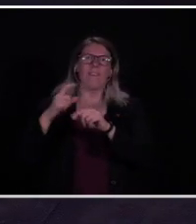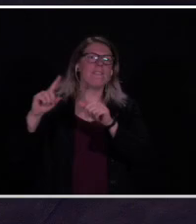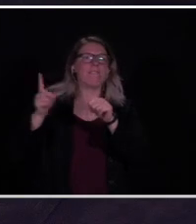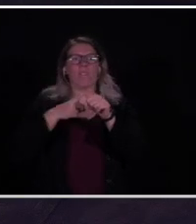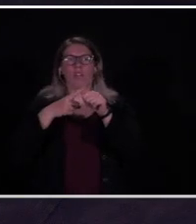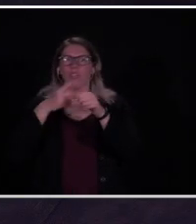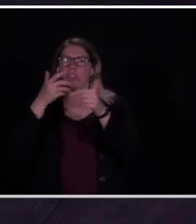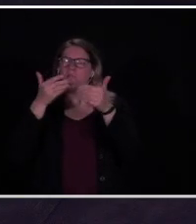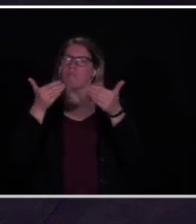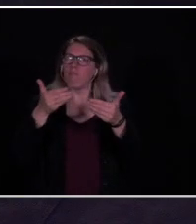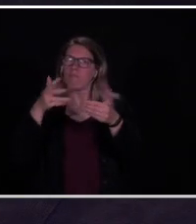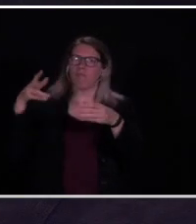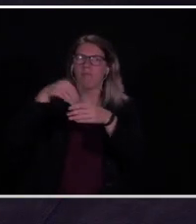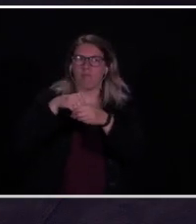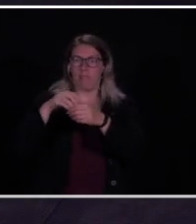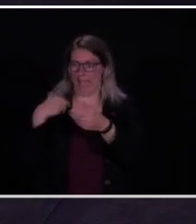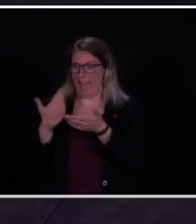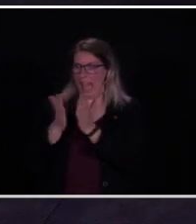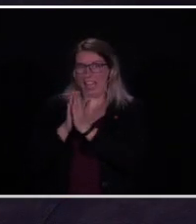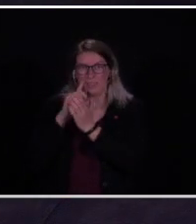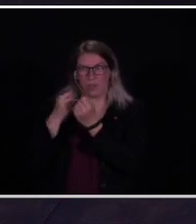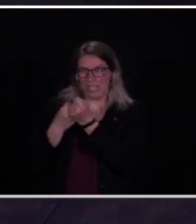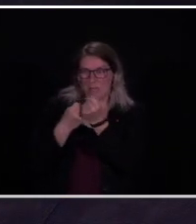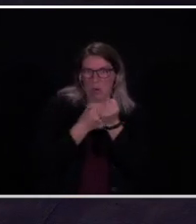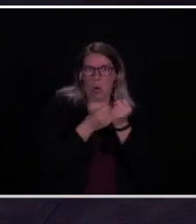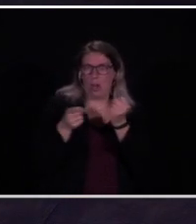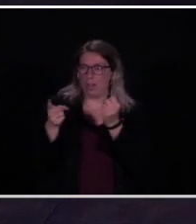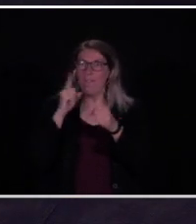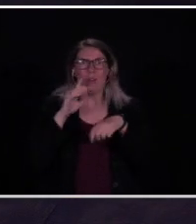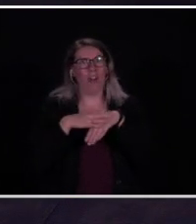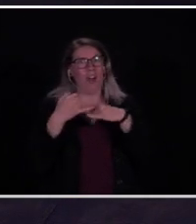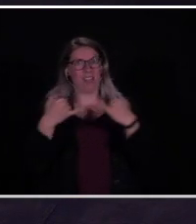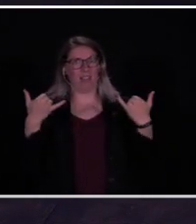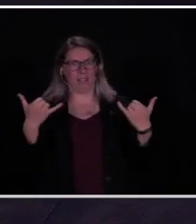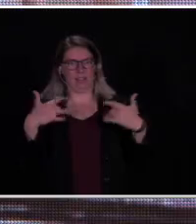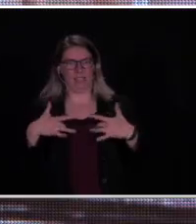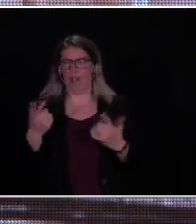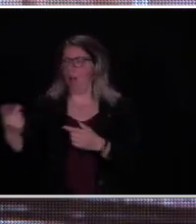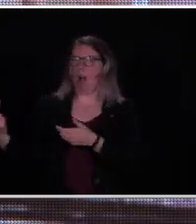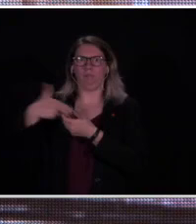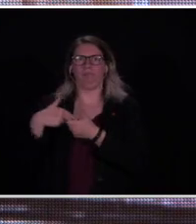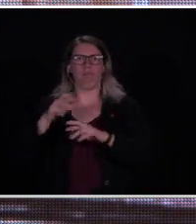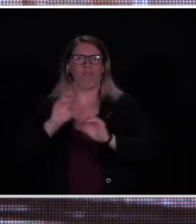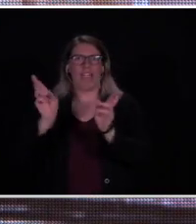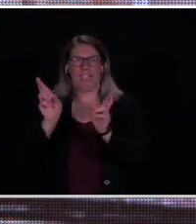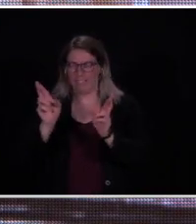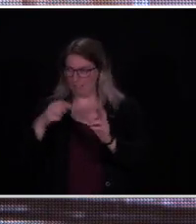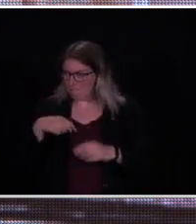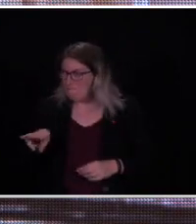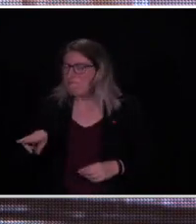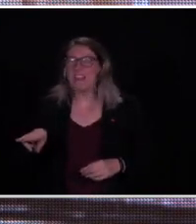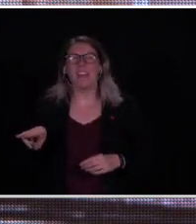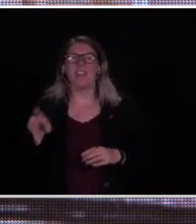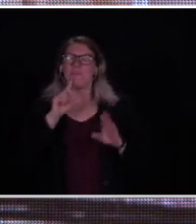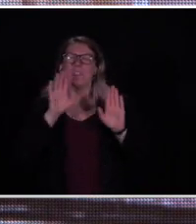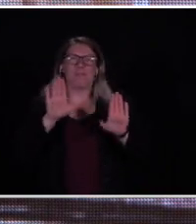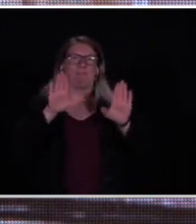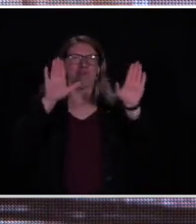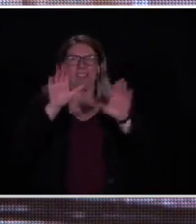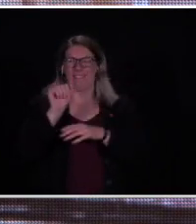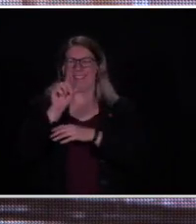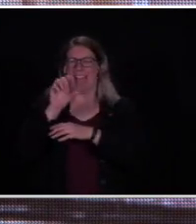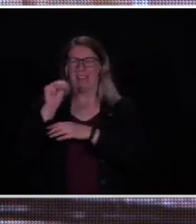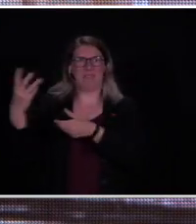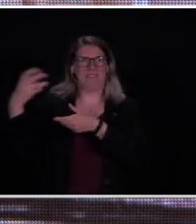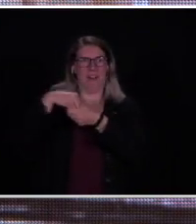board when we were asking for support for Rotary's virtual North Vancouver Canada Day celebration. It's great to have him on the program.